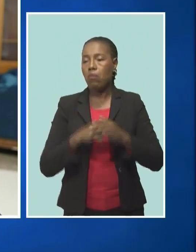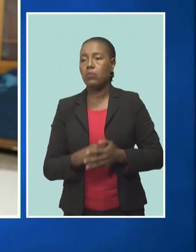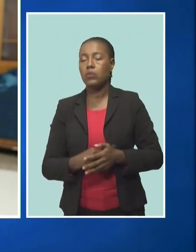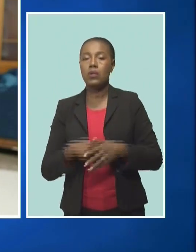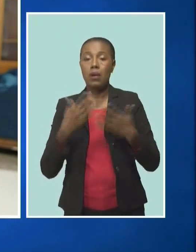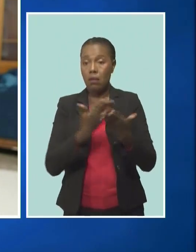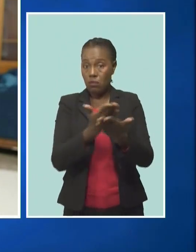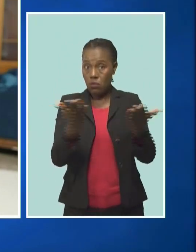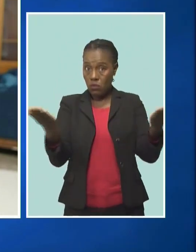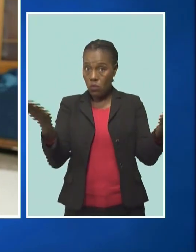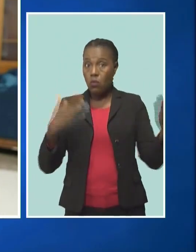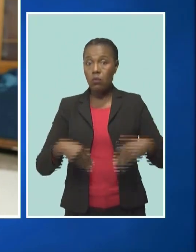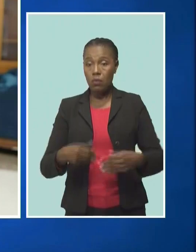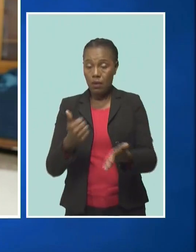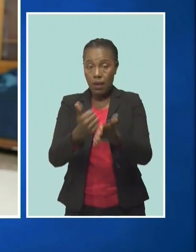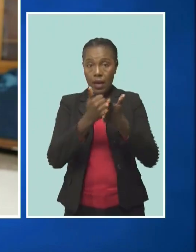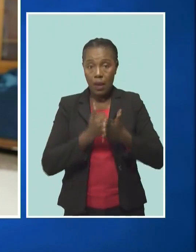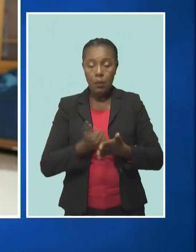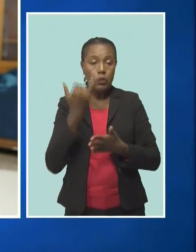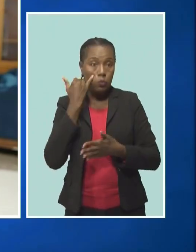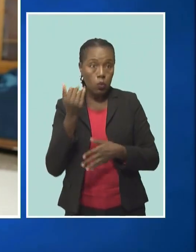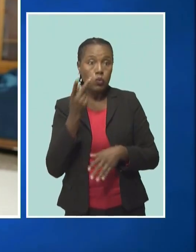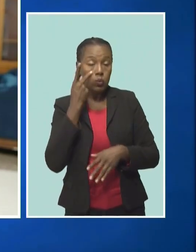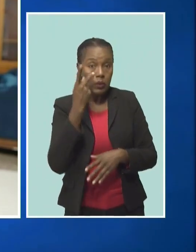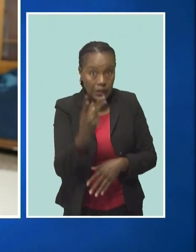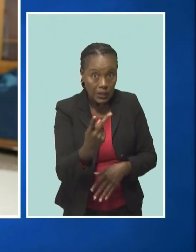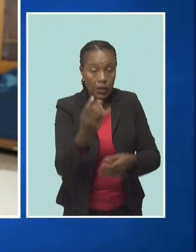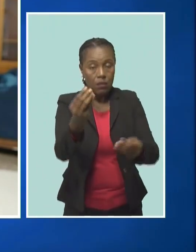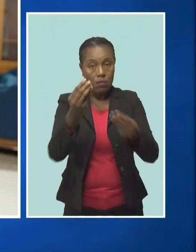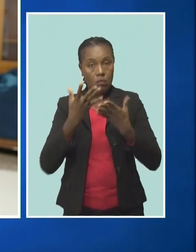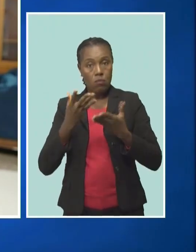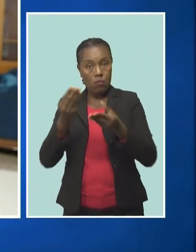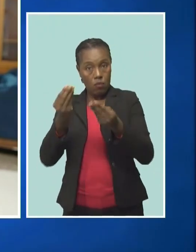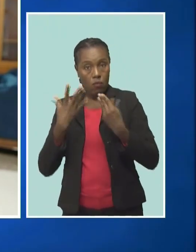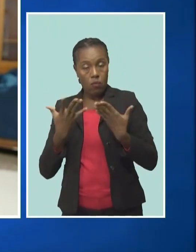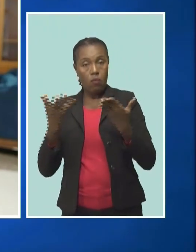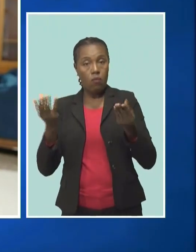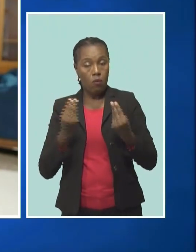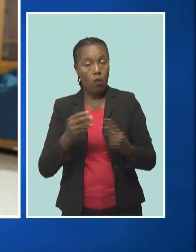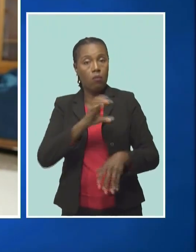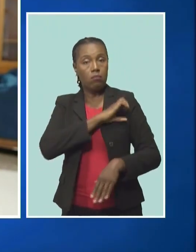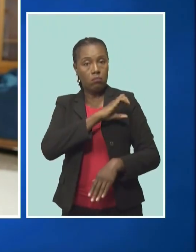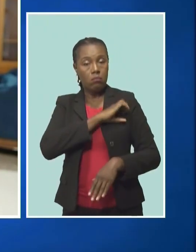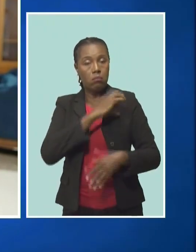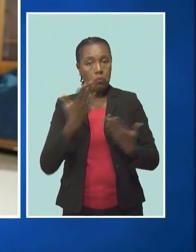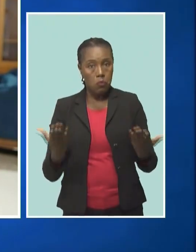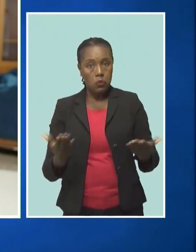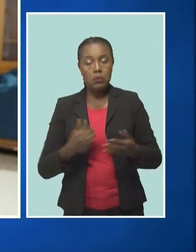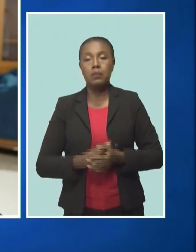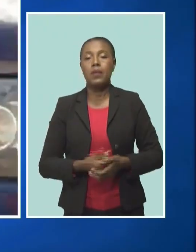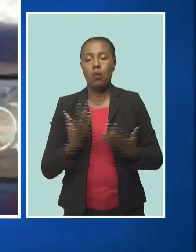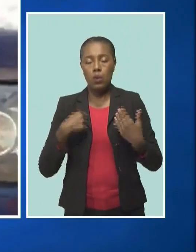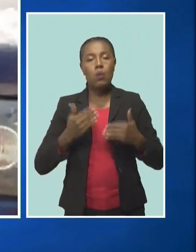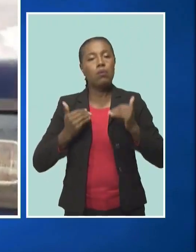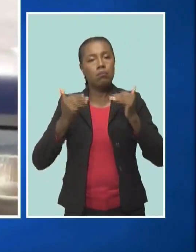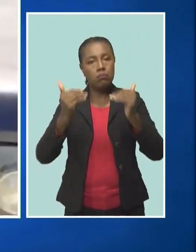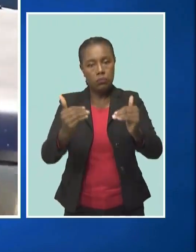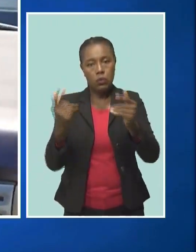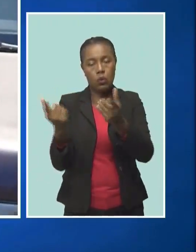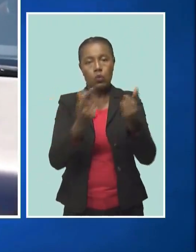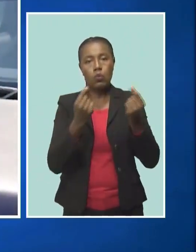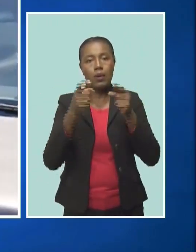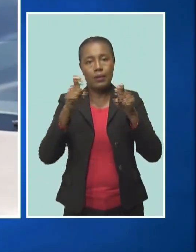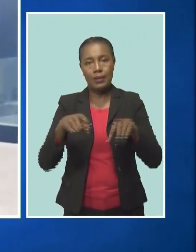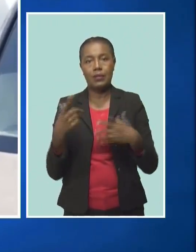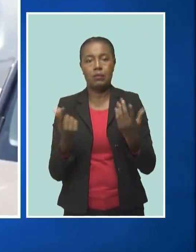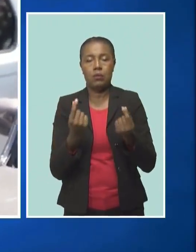the public, help us with giving us information on what you've seen, and we respond accordingly. Now, officers have been